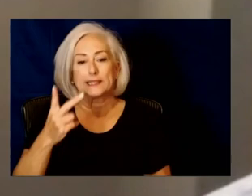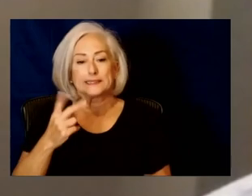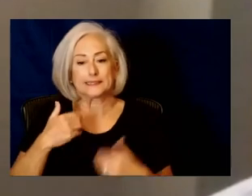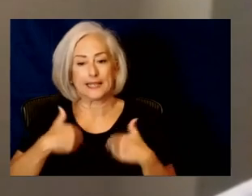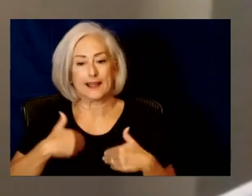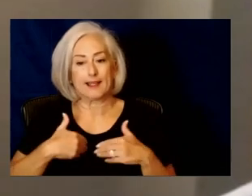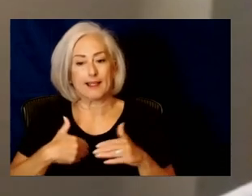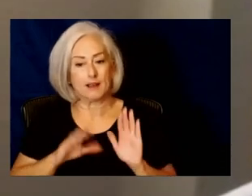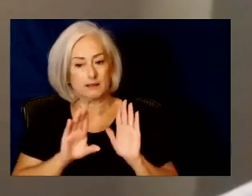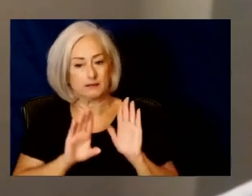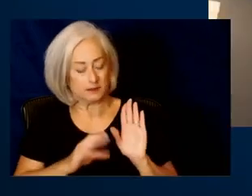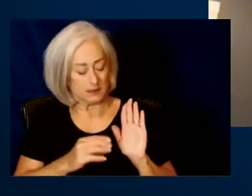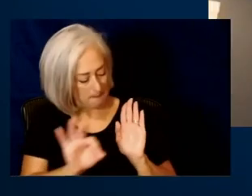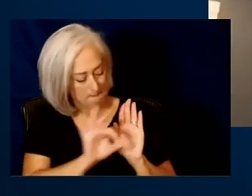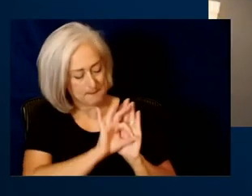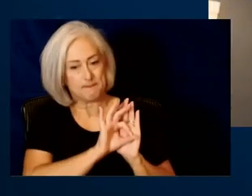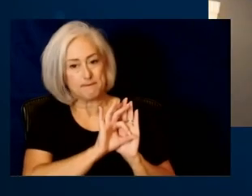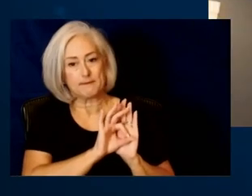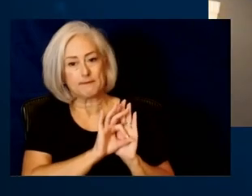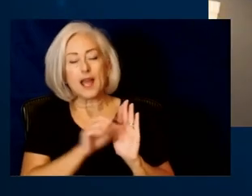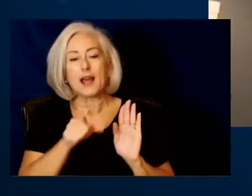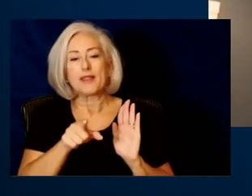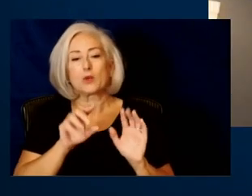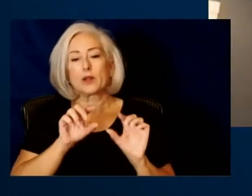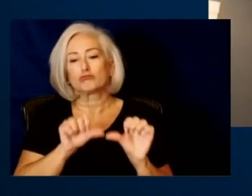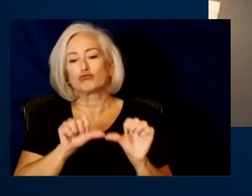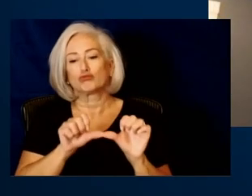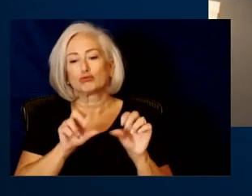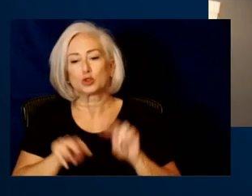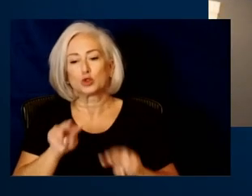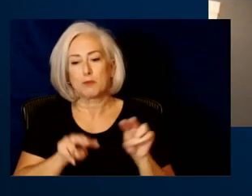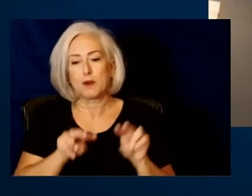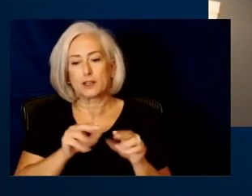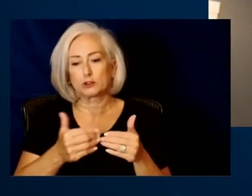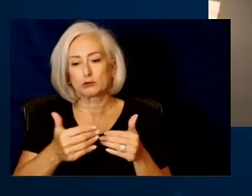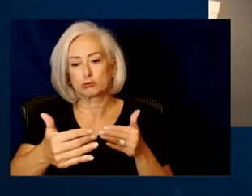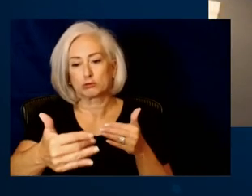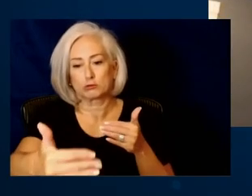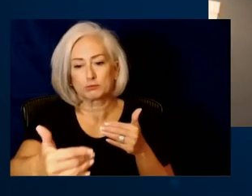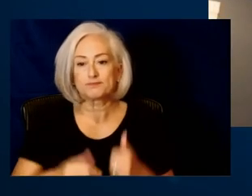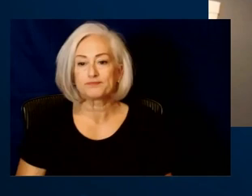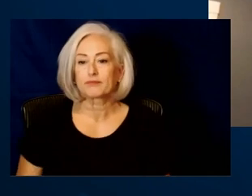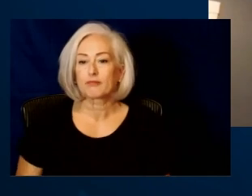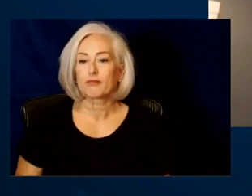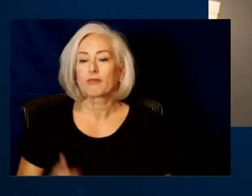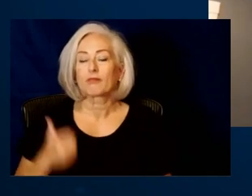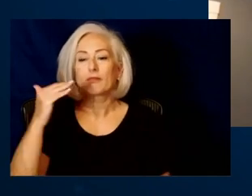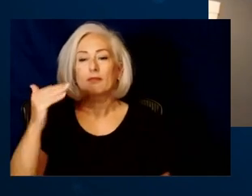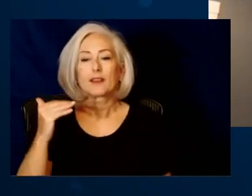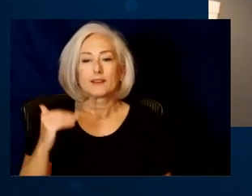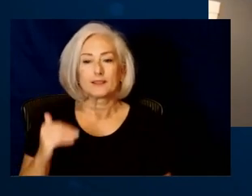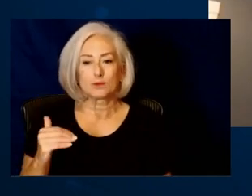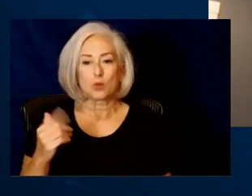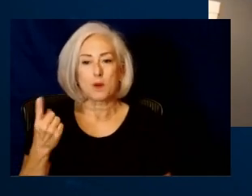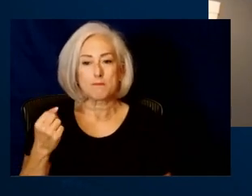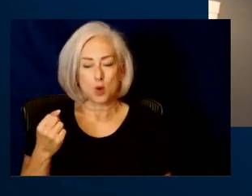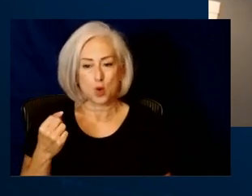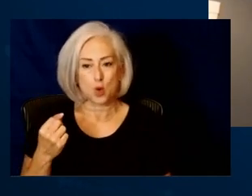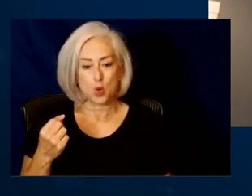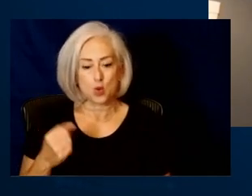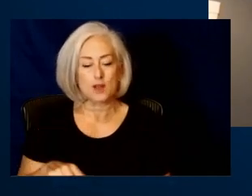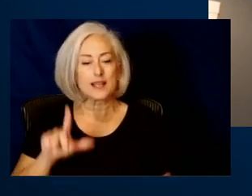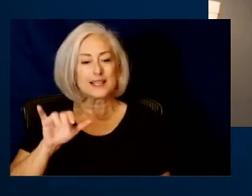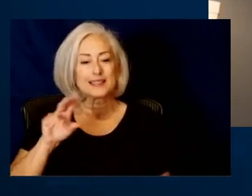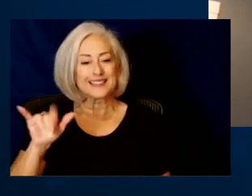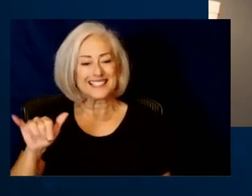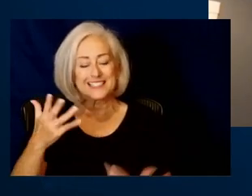changing. Yeah. Okay, one more scan question, and then we'll move to monkeypox and on to COVID. Lindsay wants to know, if you have a cardio